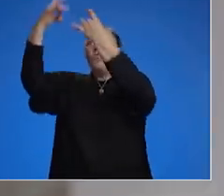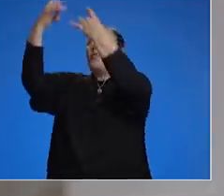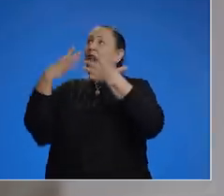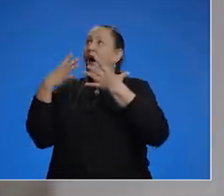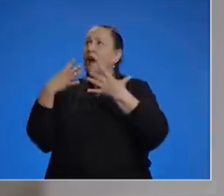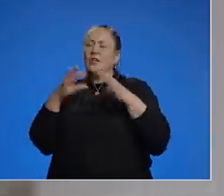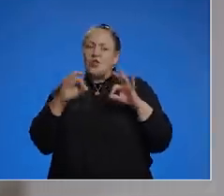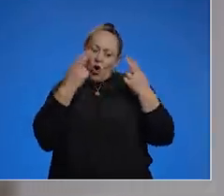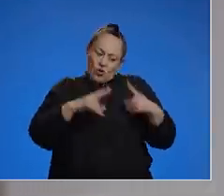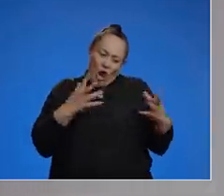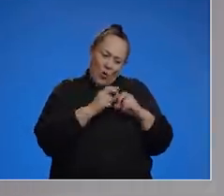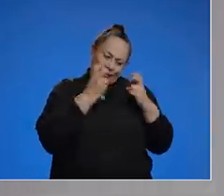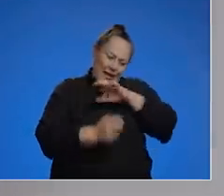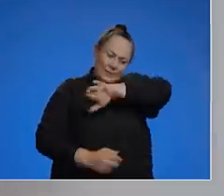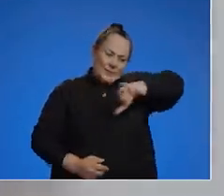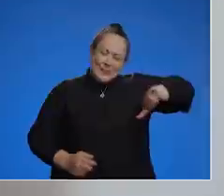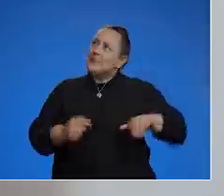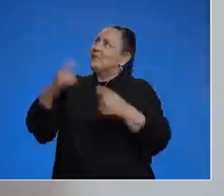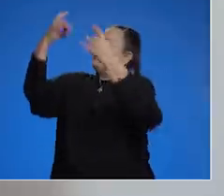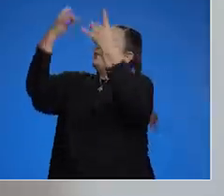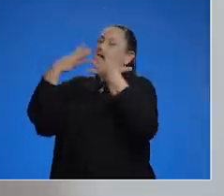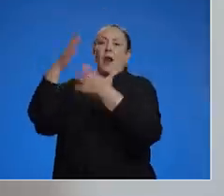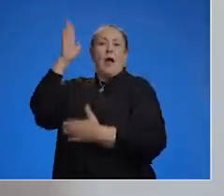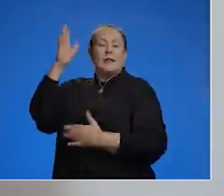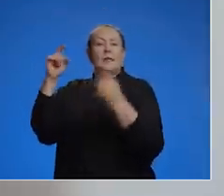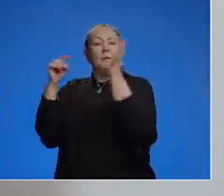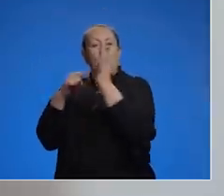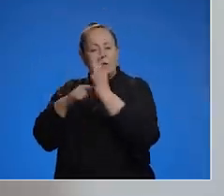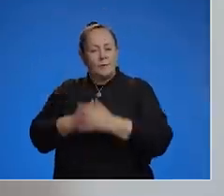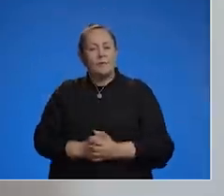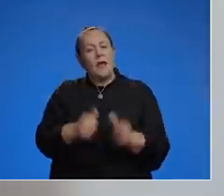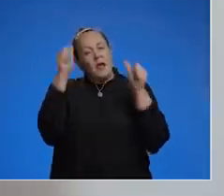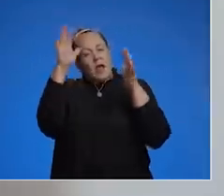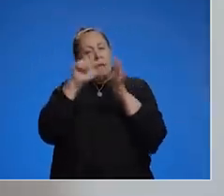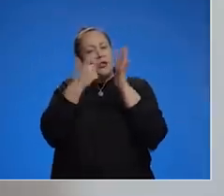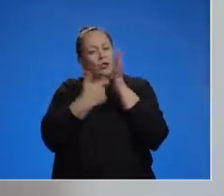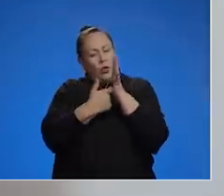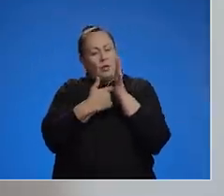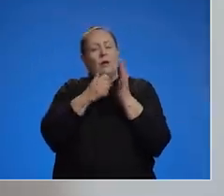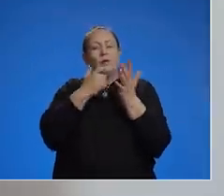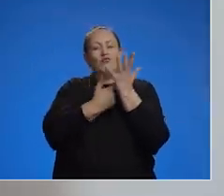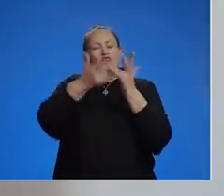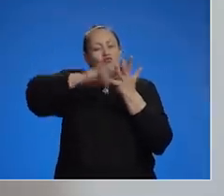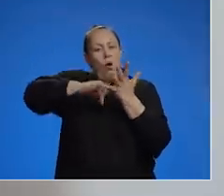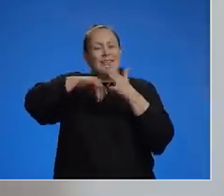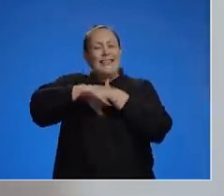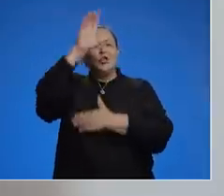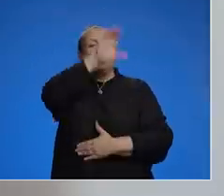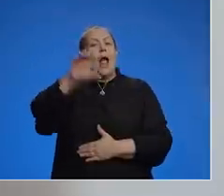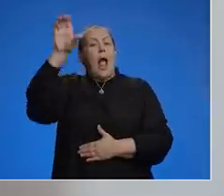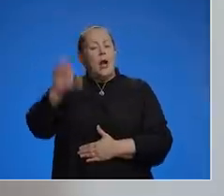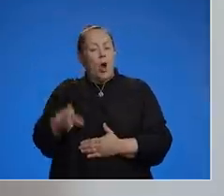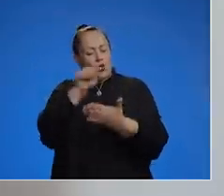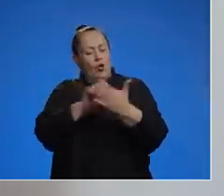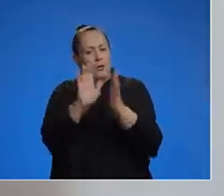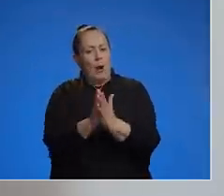to die in the darkness. The famous Dr. Kubler-Ross, who studied at the University of Chicago, wrote a book